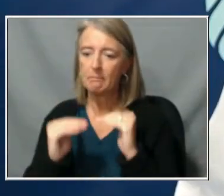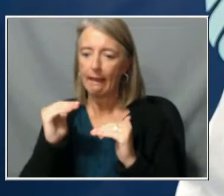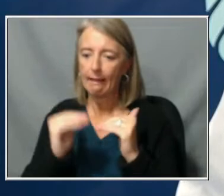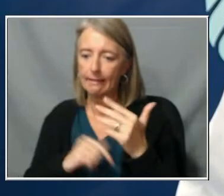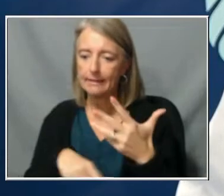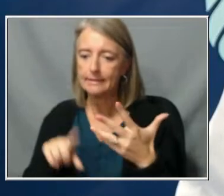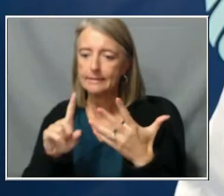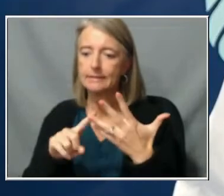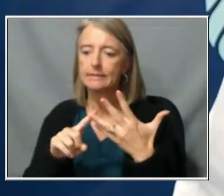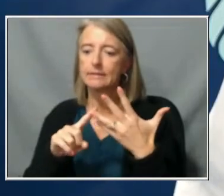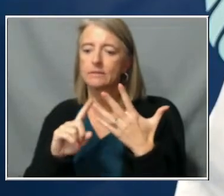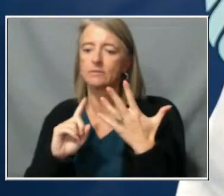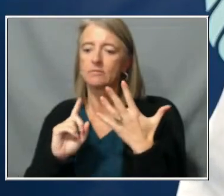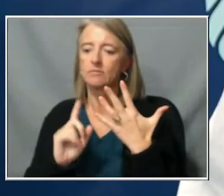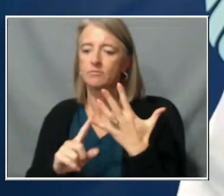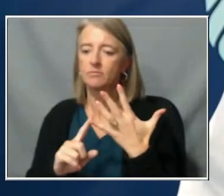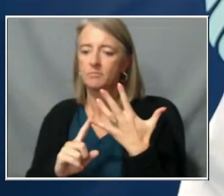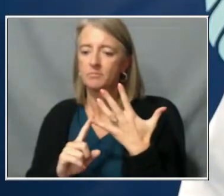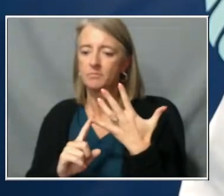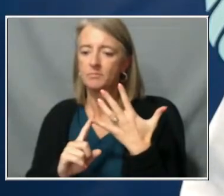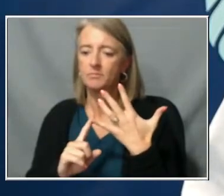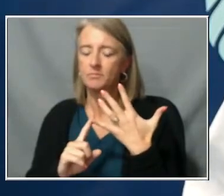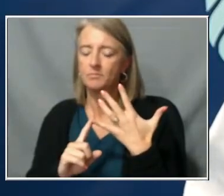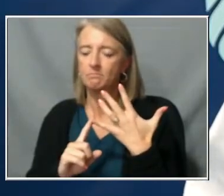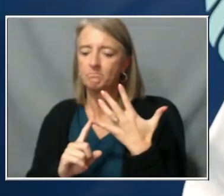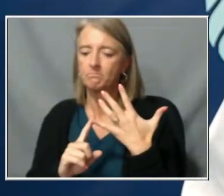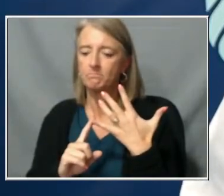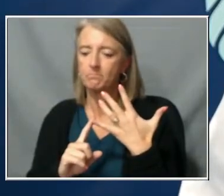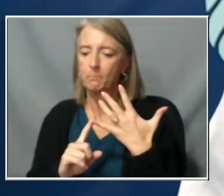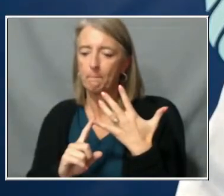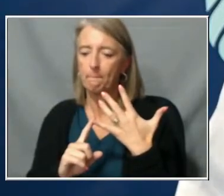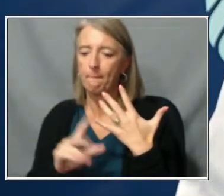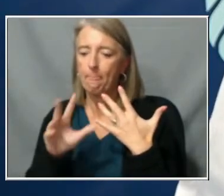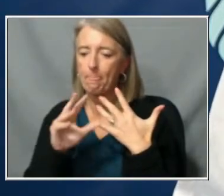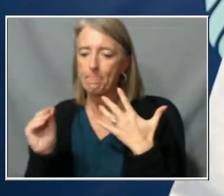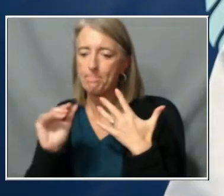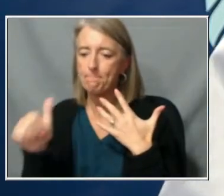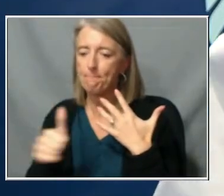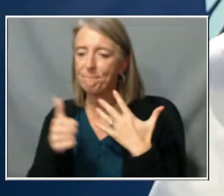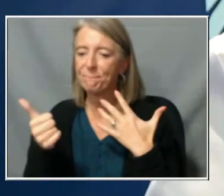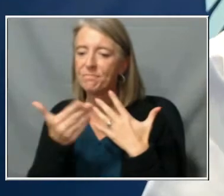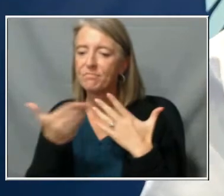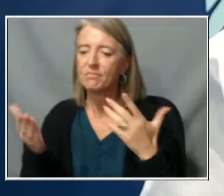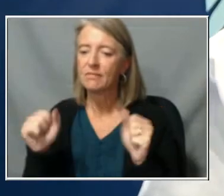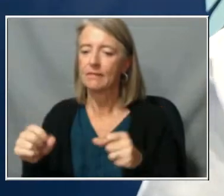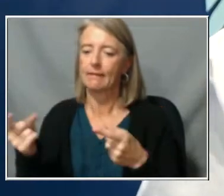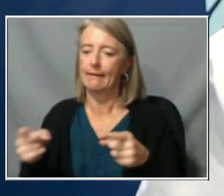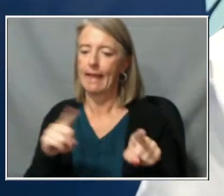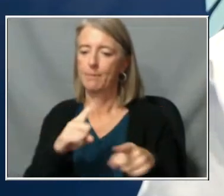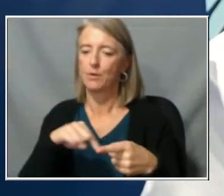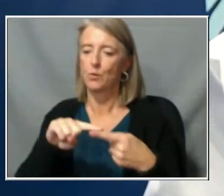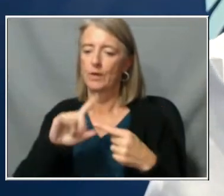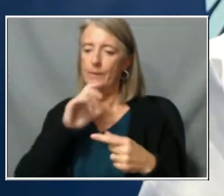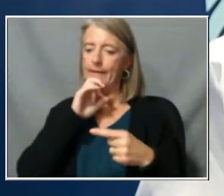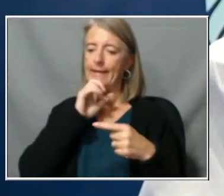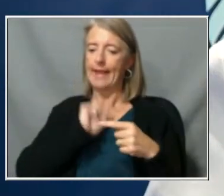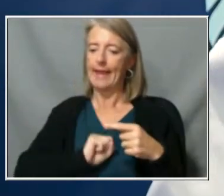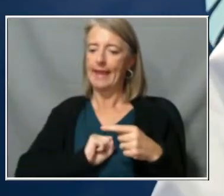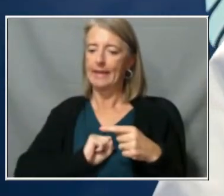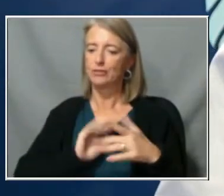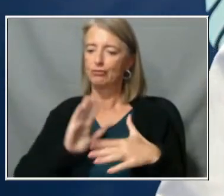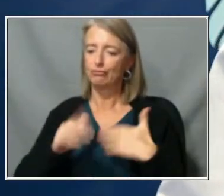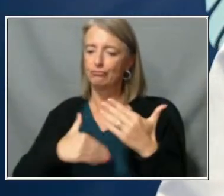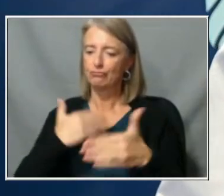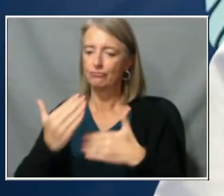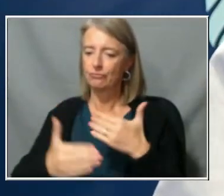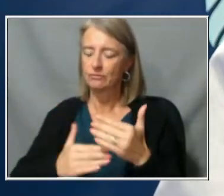I've mentioned before, and you know, other things that can happen as we age. But not everyone needs